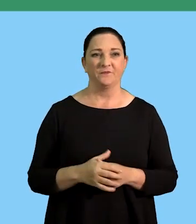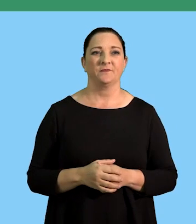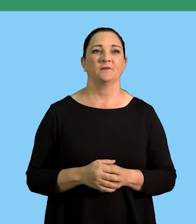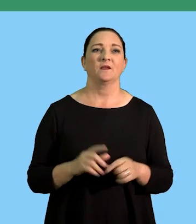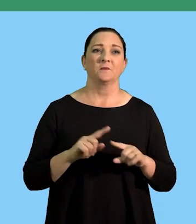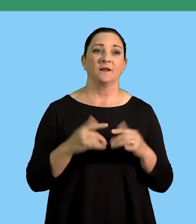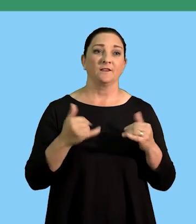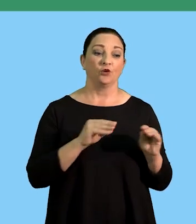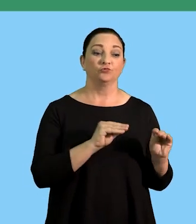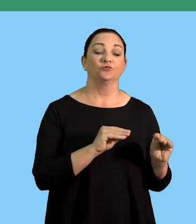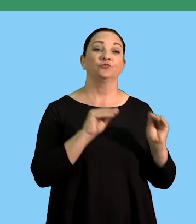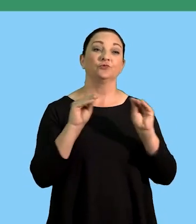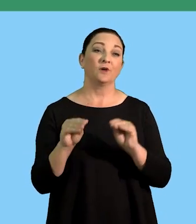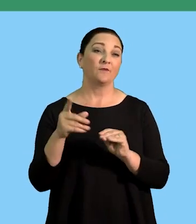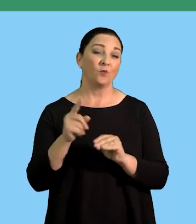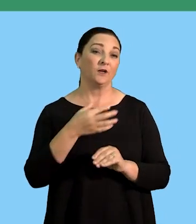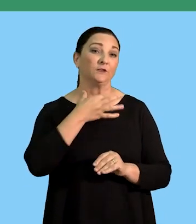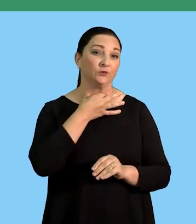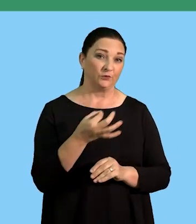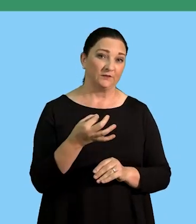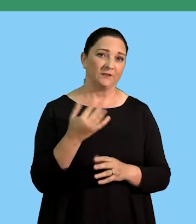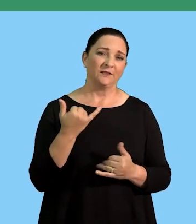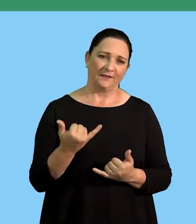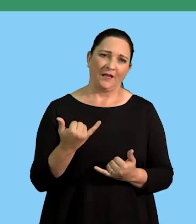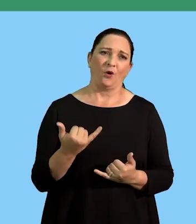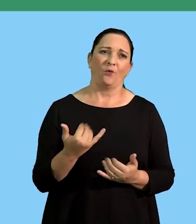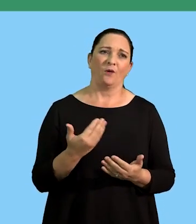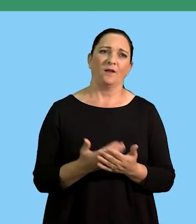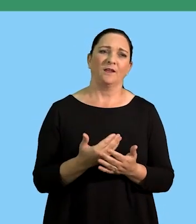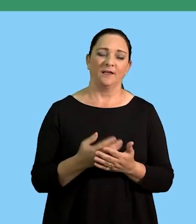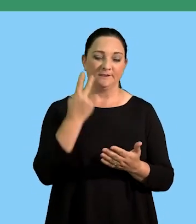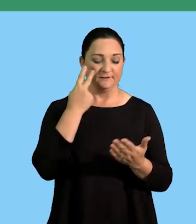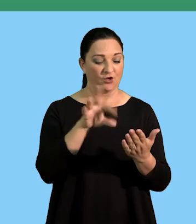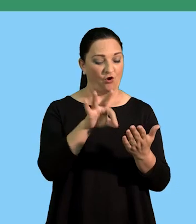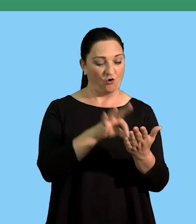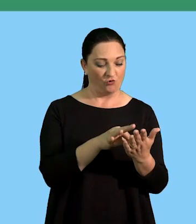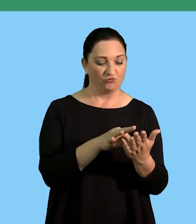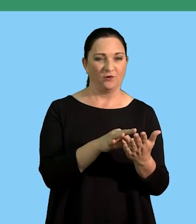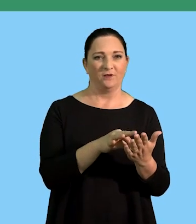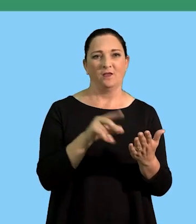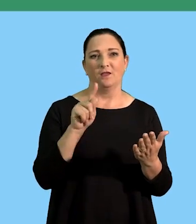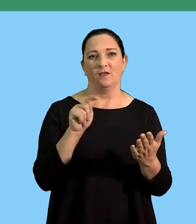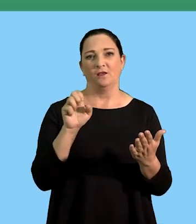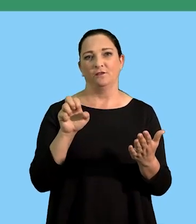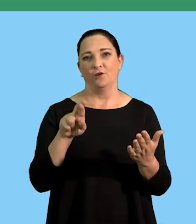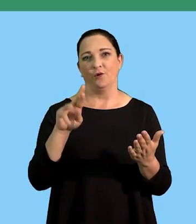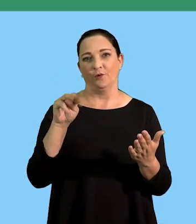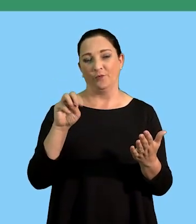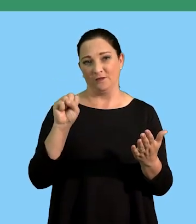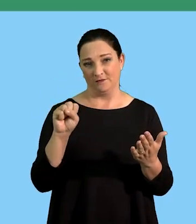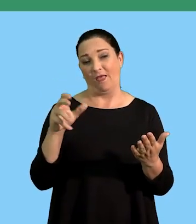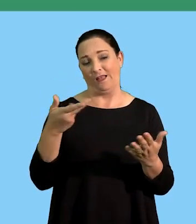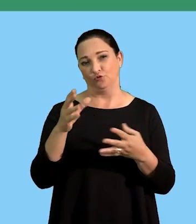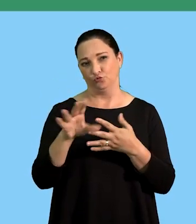business. So the transfer of the risk is subjected to terms and conditions of the insurance contract. That's another